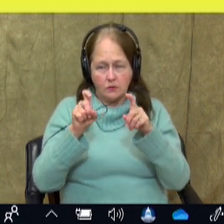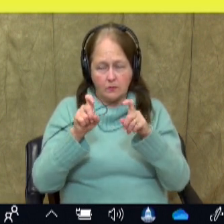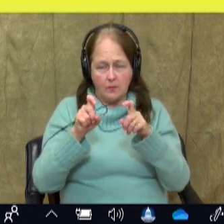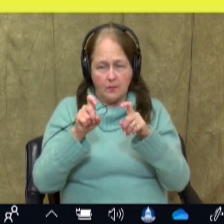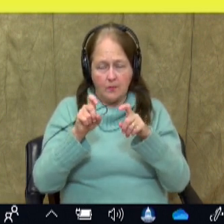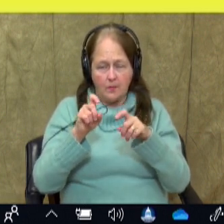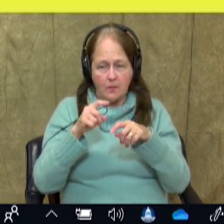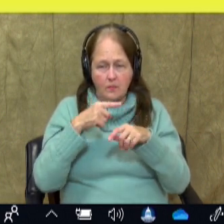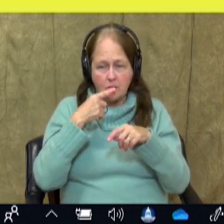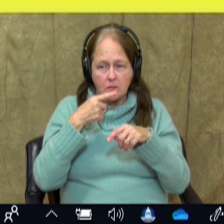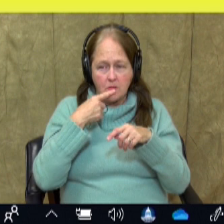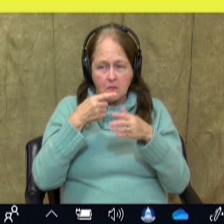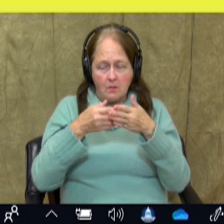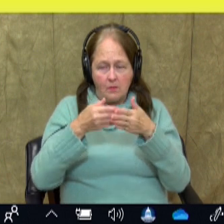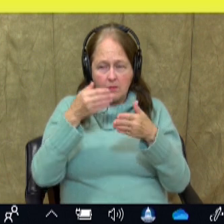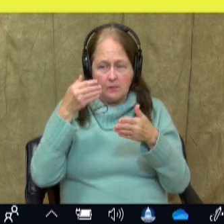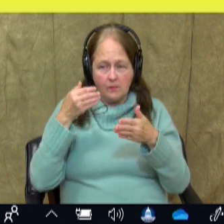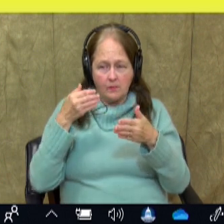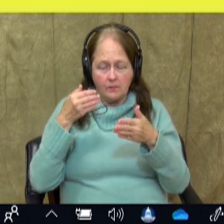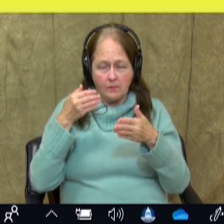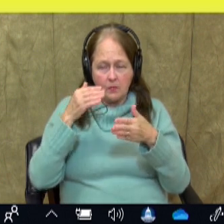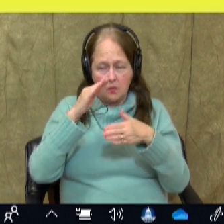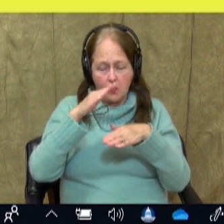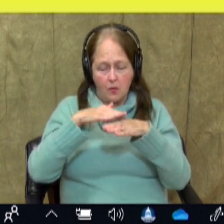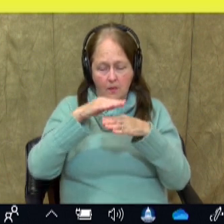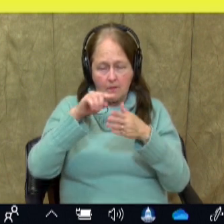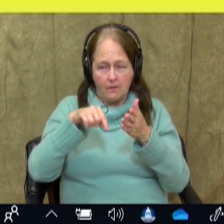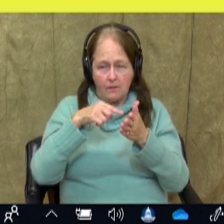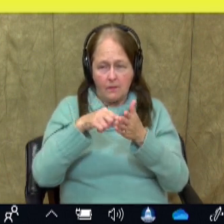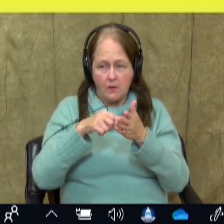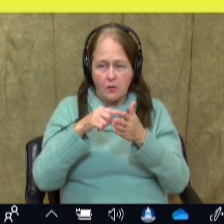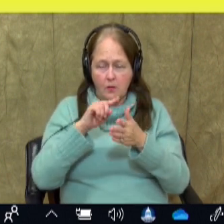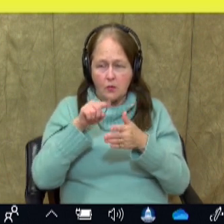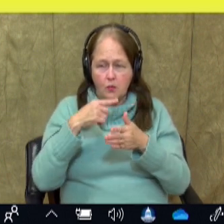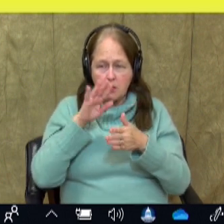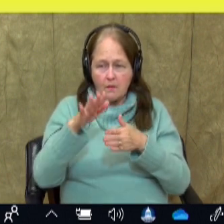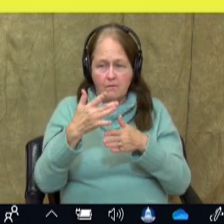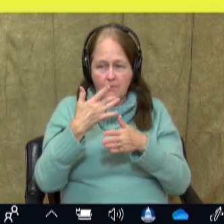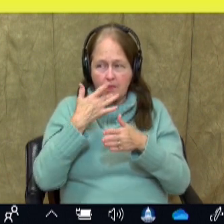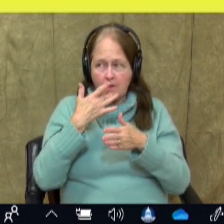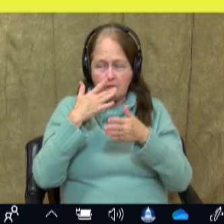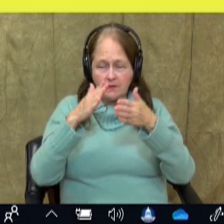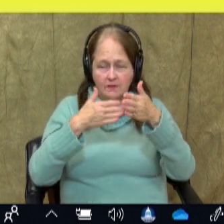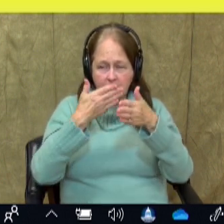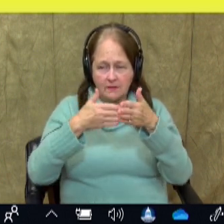And like I was saying before, I already told you on this one, who is your favorite singer?